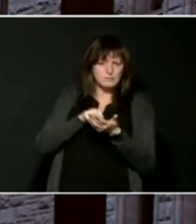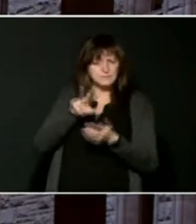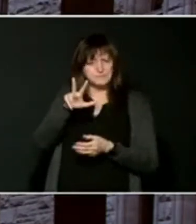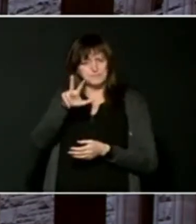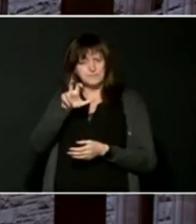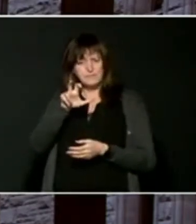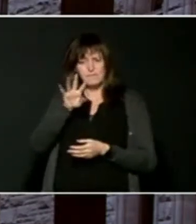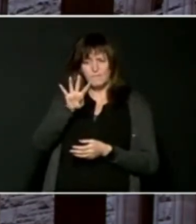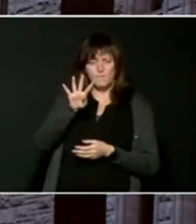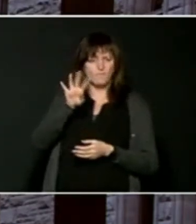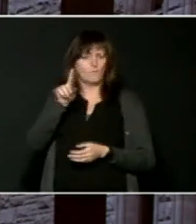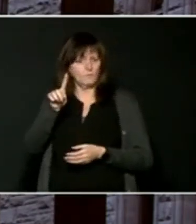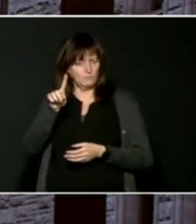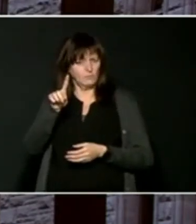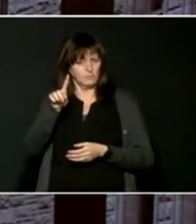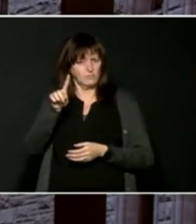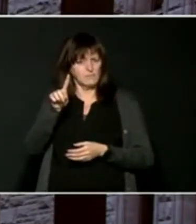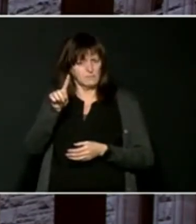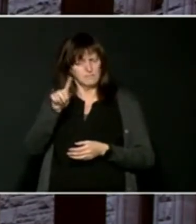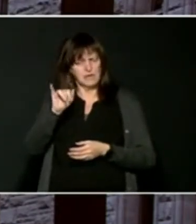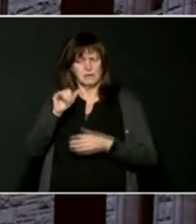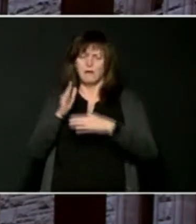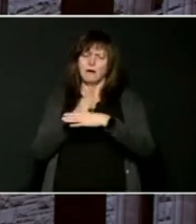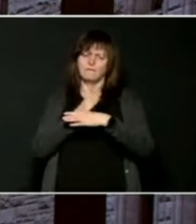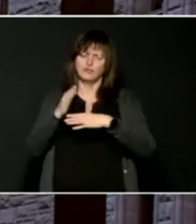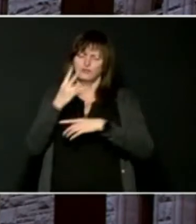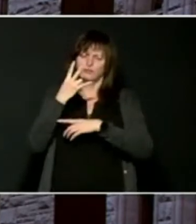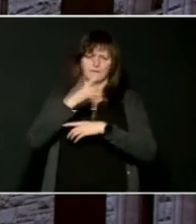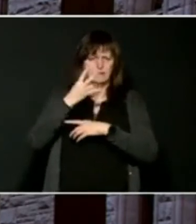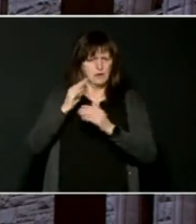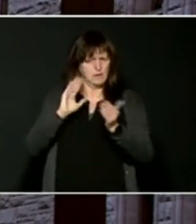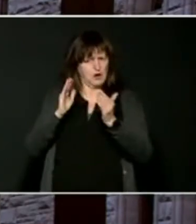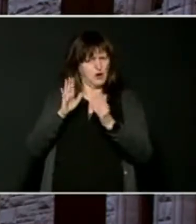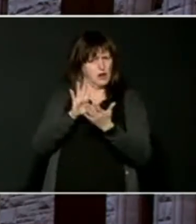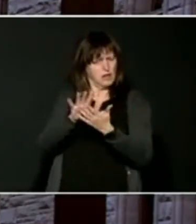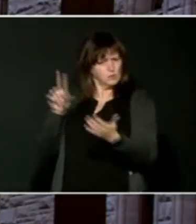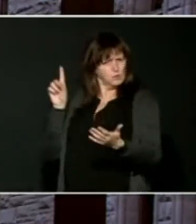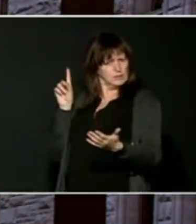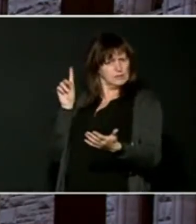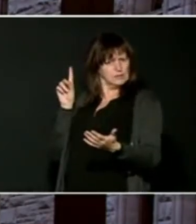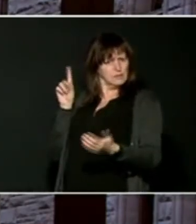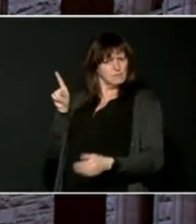2,341. That's compared to last week, which was